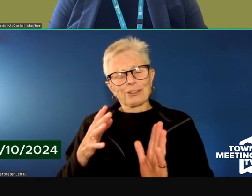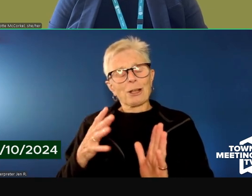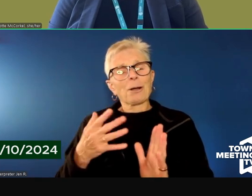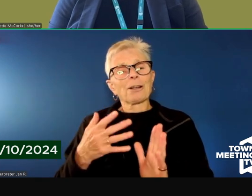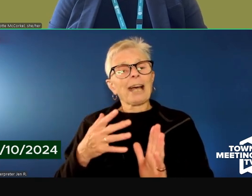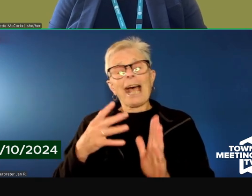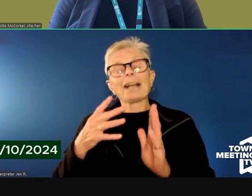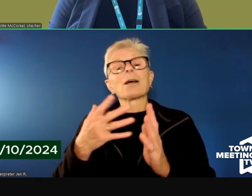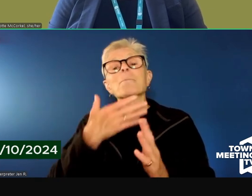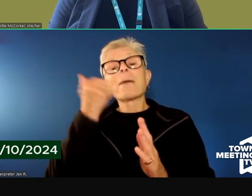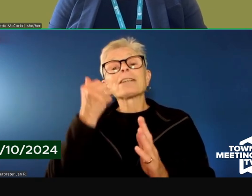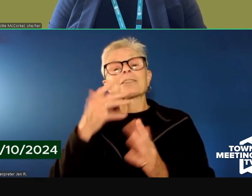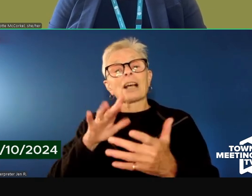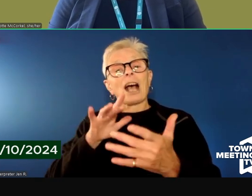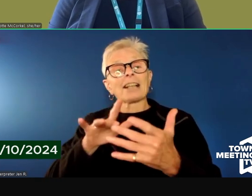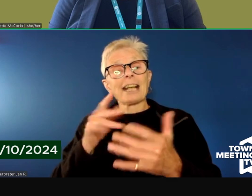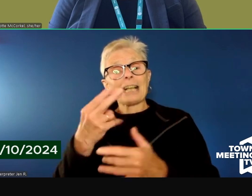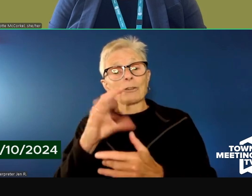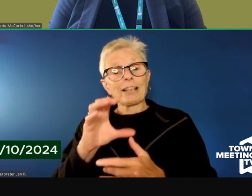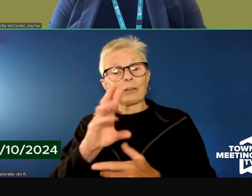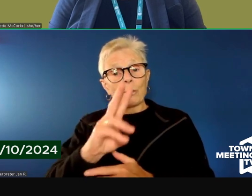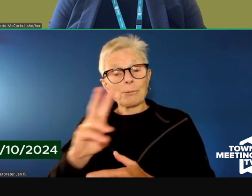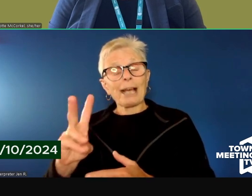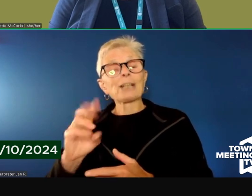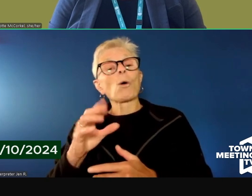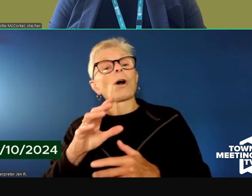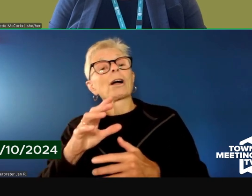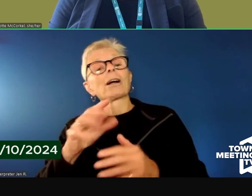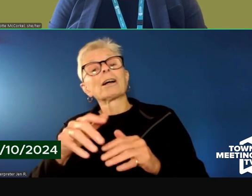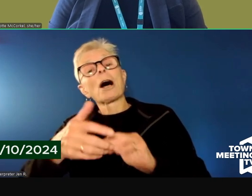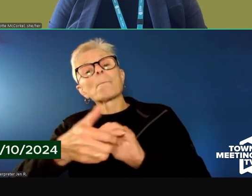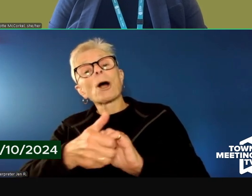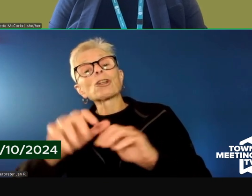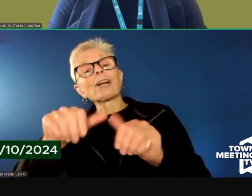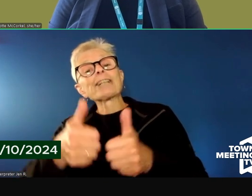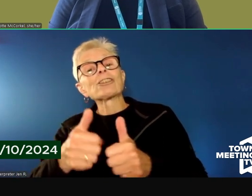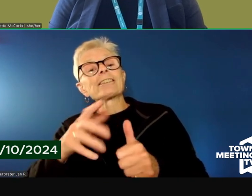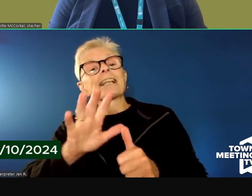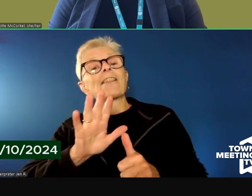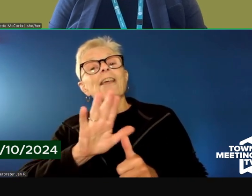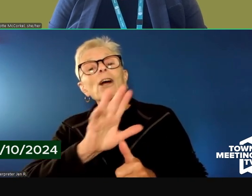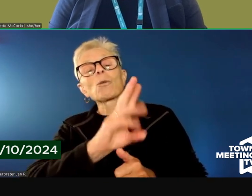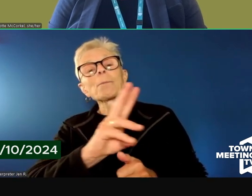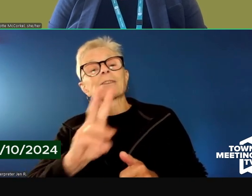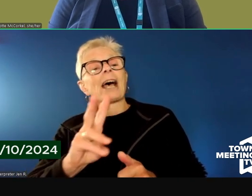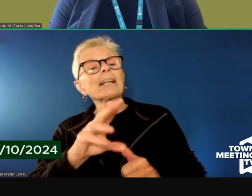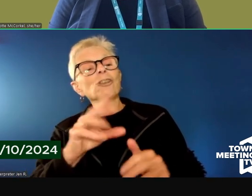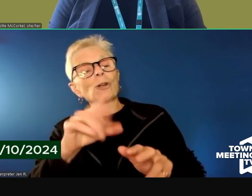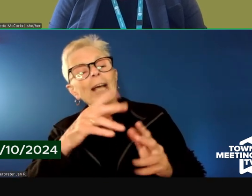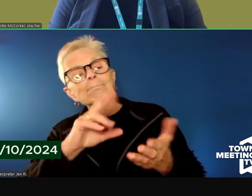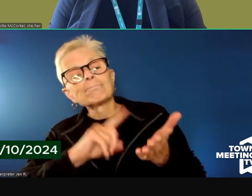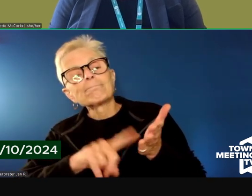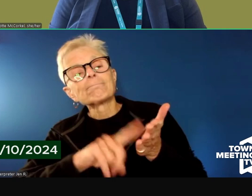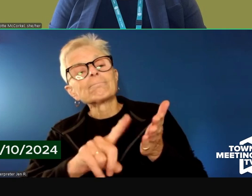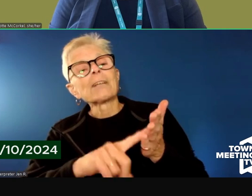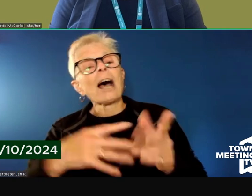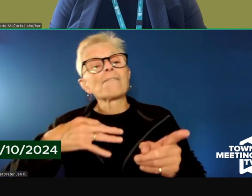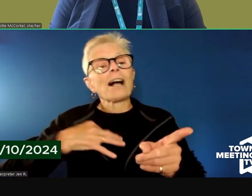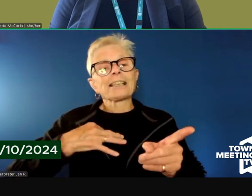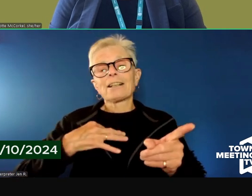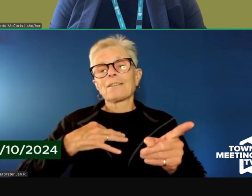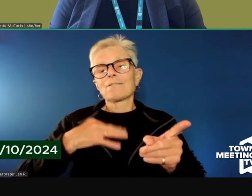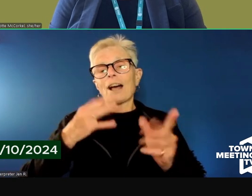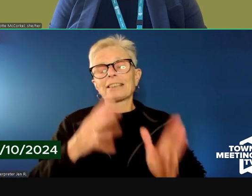that is by going to either Howard Center's website or one of the partner agencies websites regarding volunteer opportunities that typically happen at